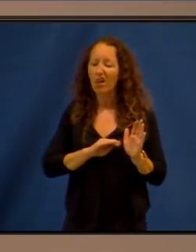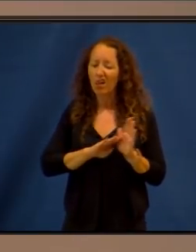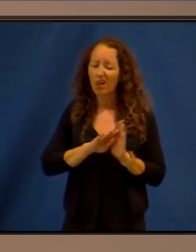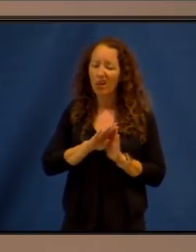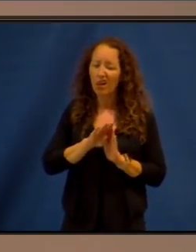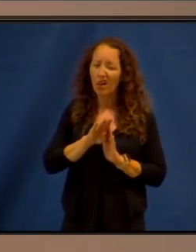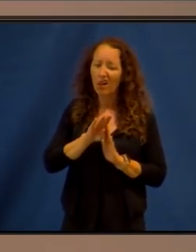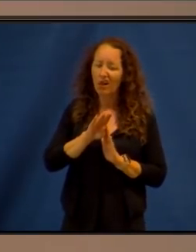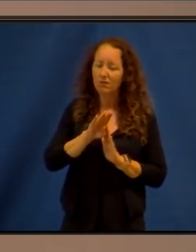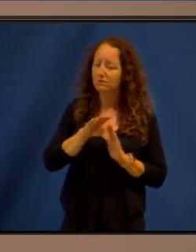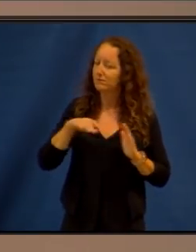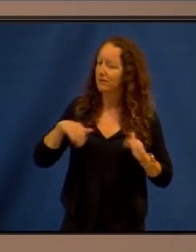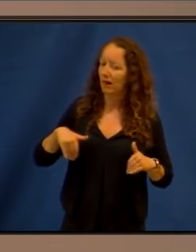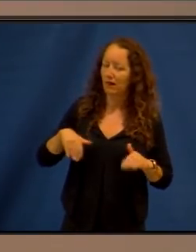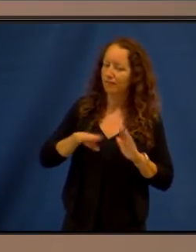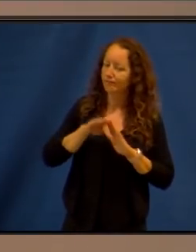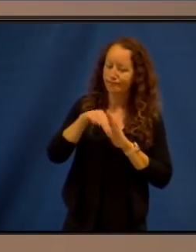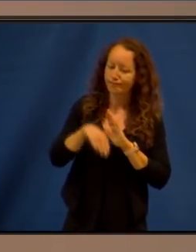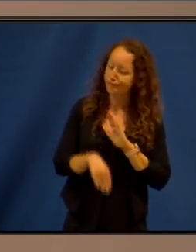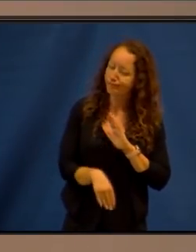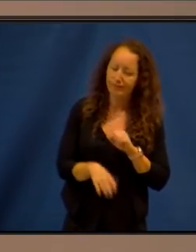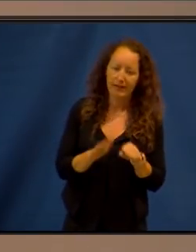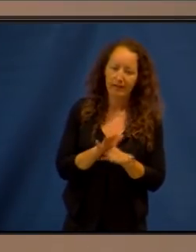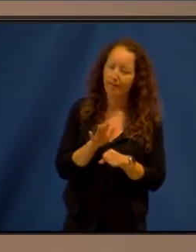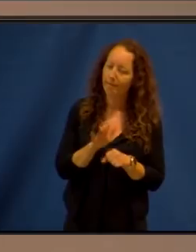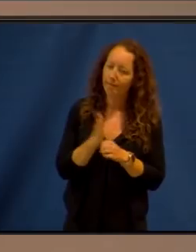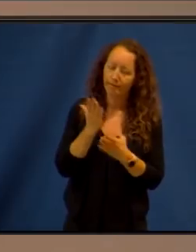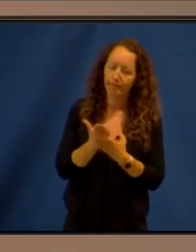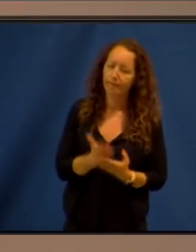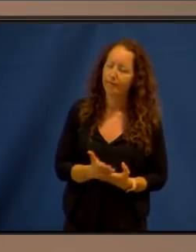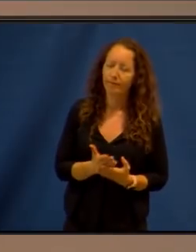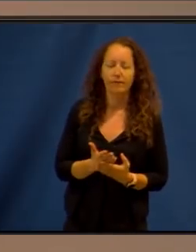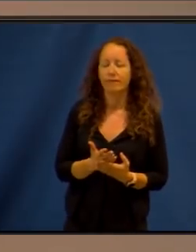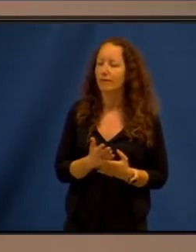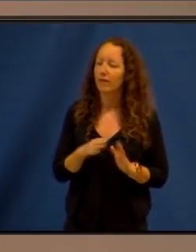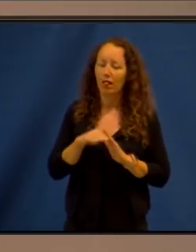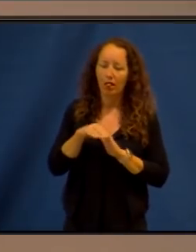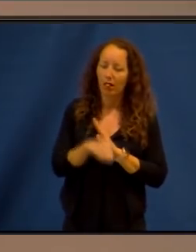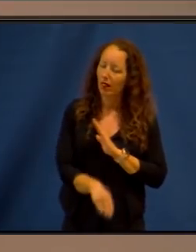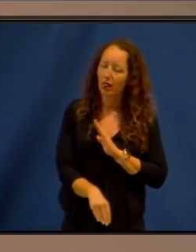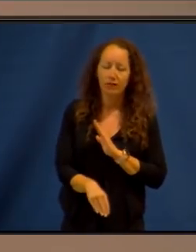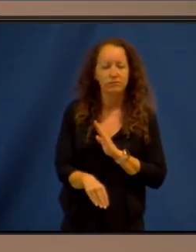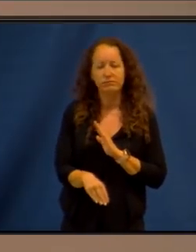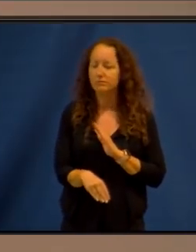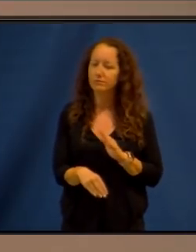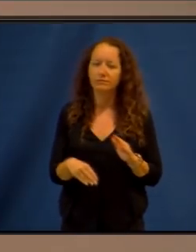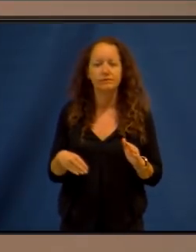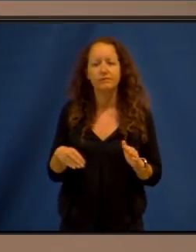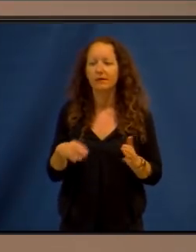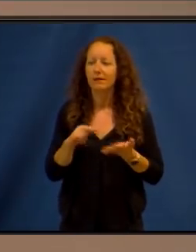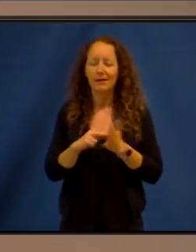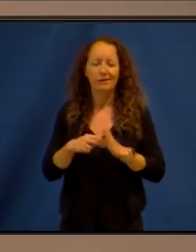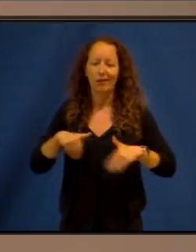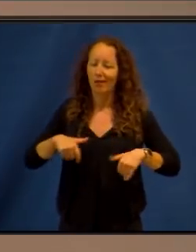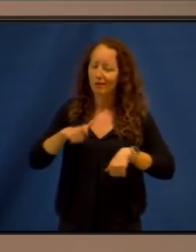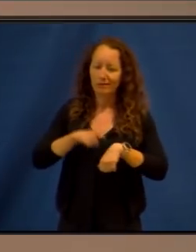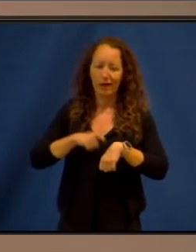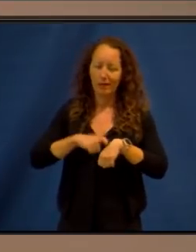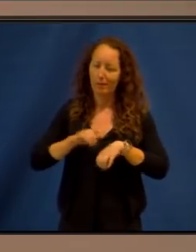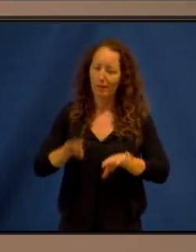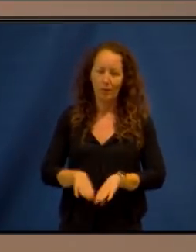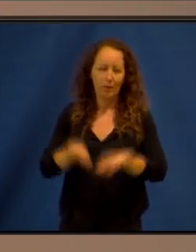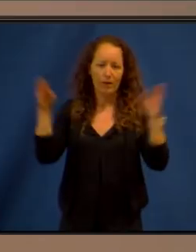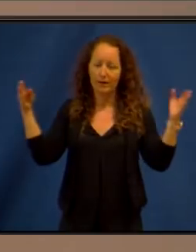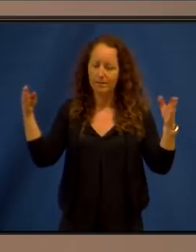in COVID-19 deaths to lift these restrictions. The virus is not going away, the governor said, and he's trying to mitigate the illnesses